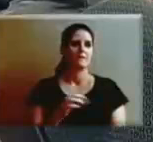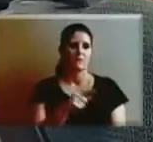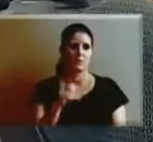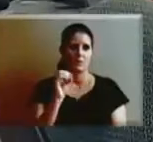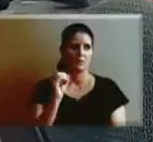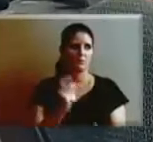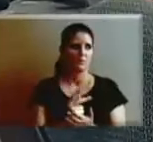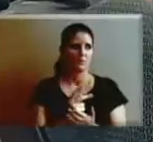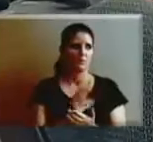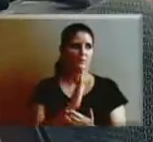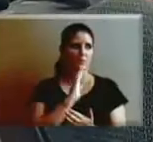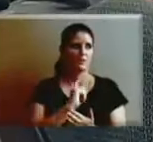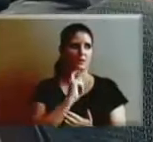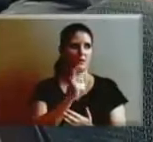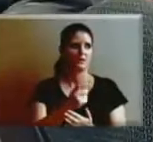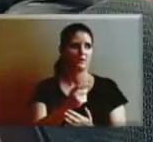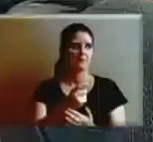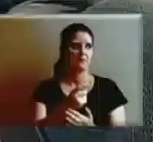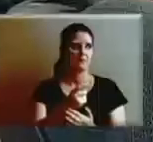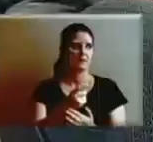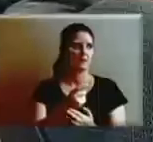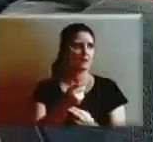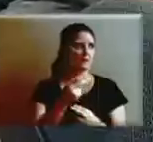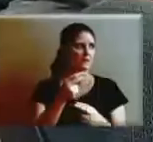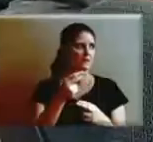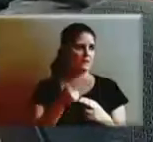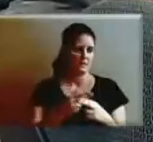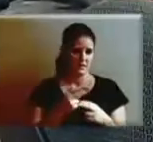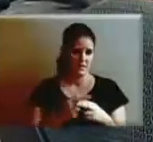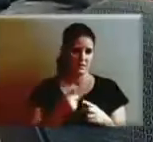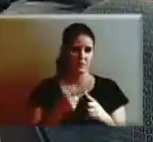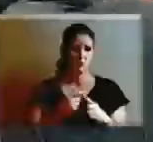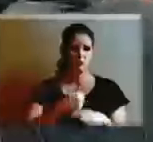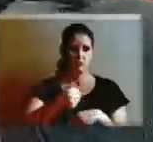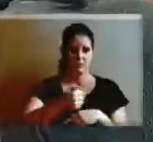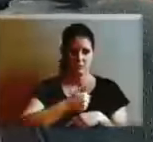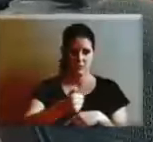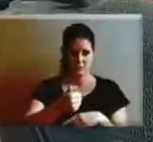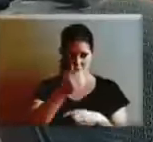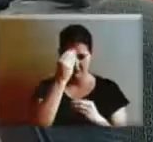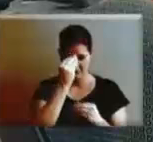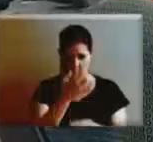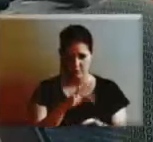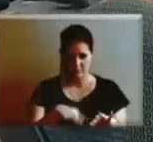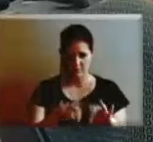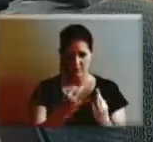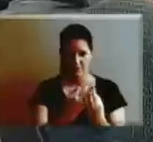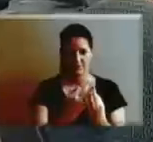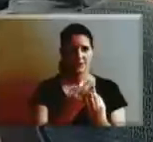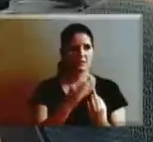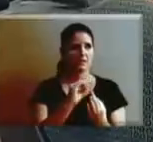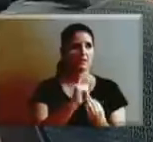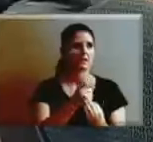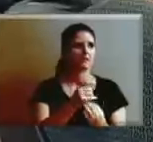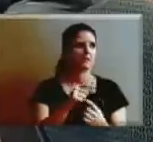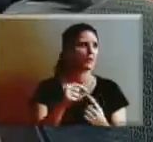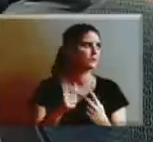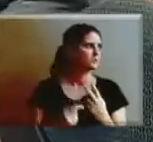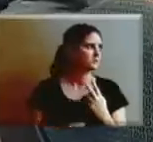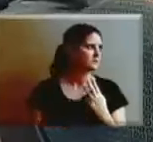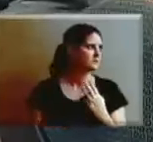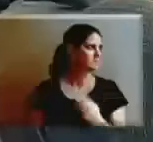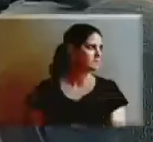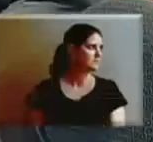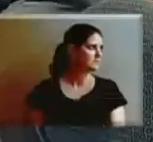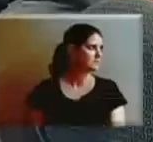tonight, we will give the names to transportation, and we will notify the families, and then we'll give them the option